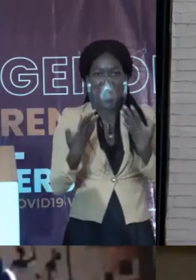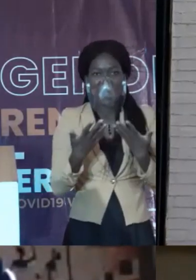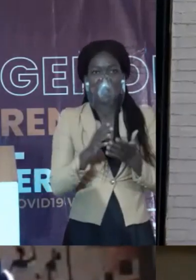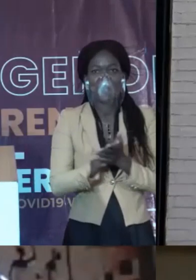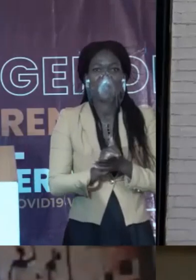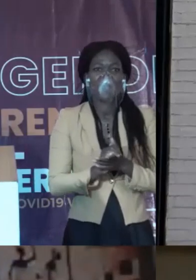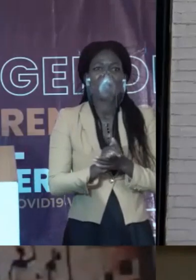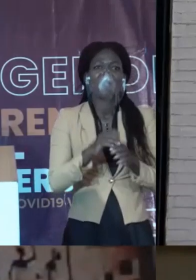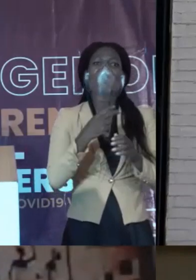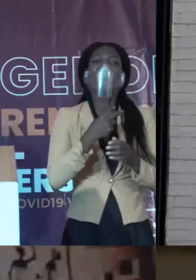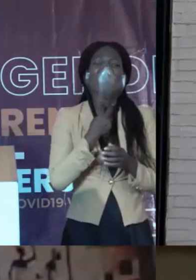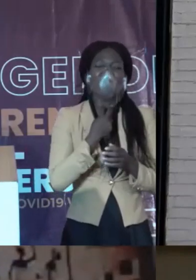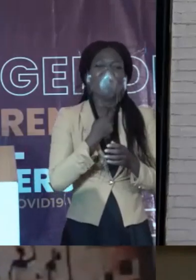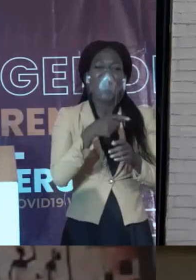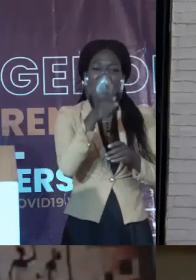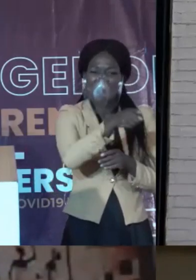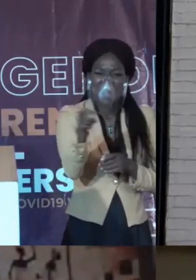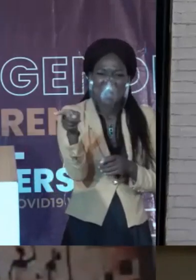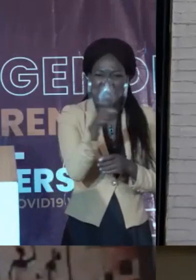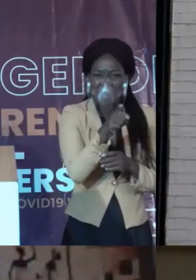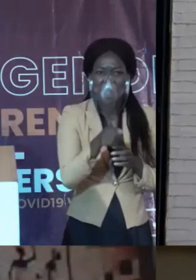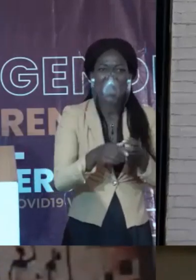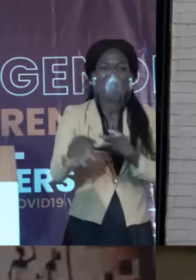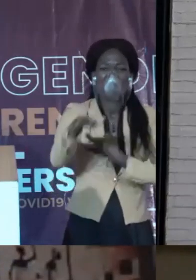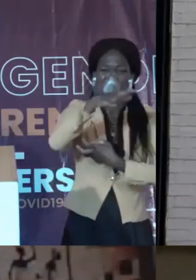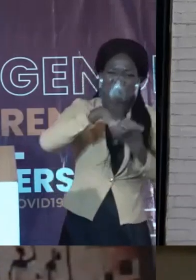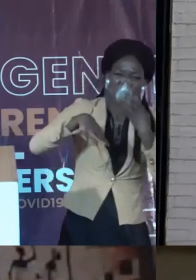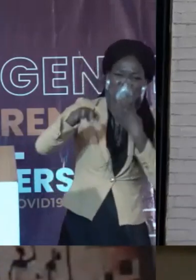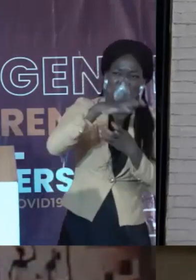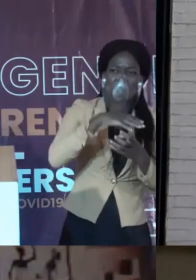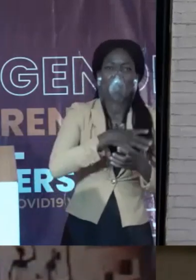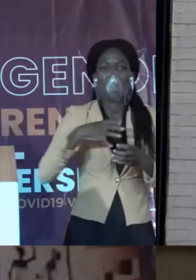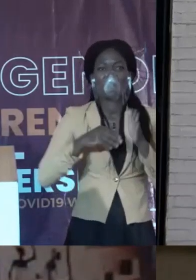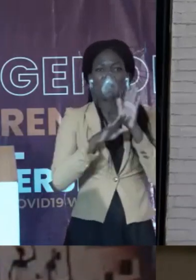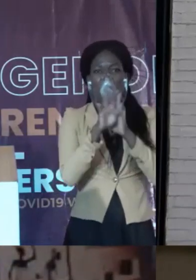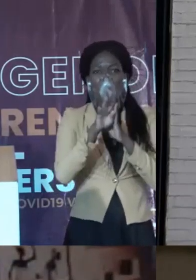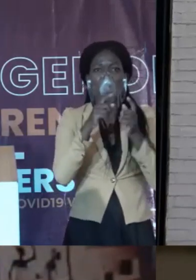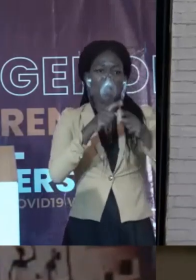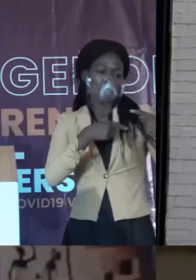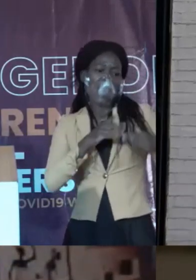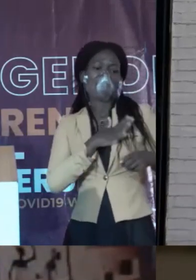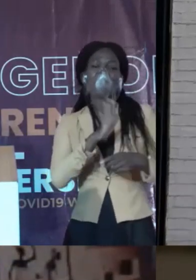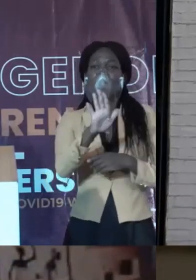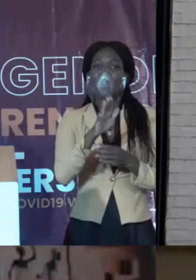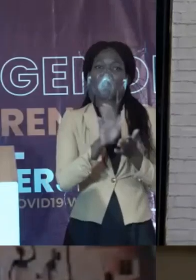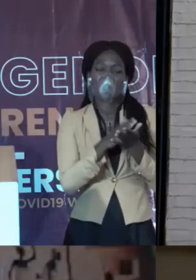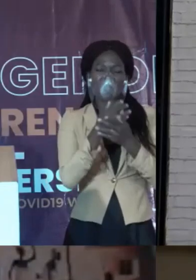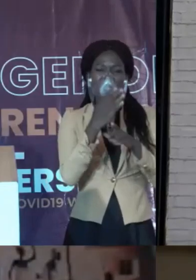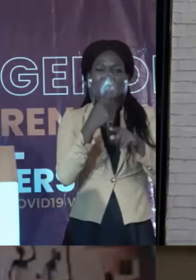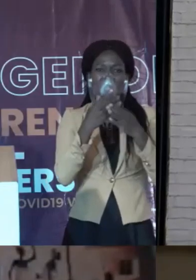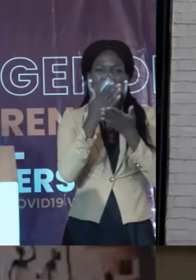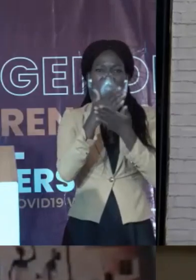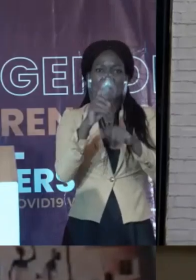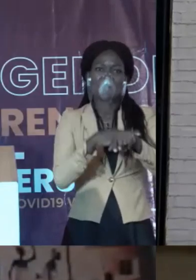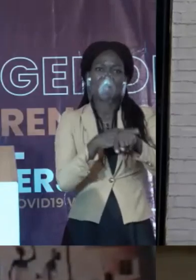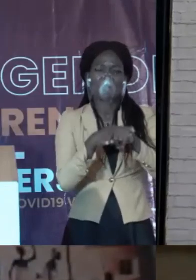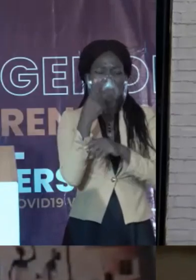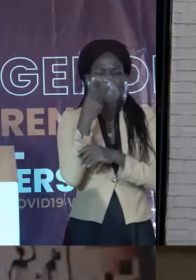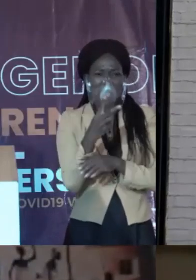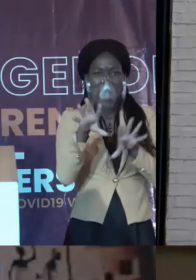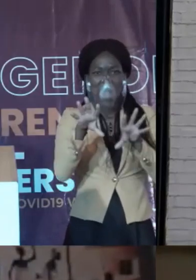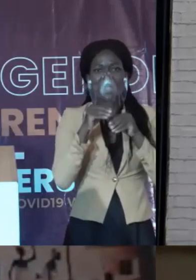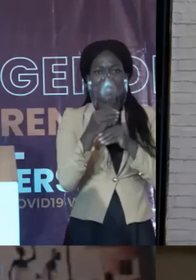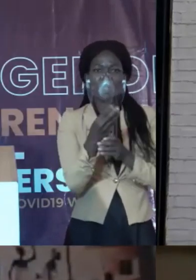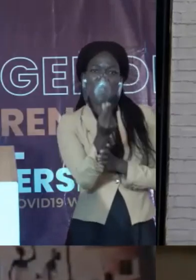of constraints then influence women's development and well-being, because I think sometimes when you look at access to financial services,